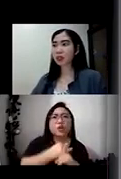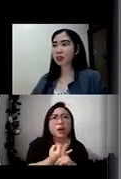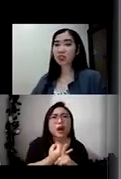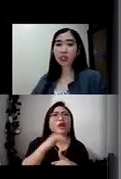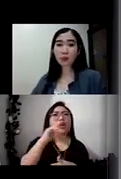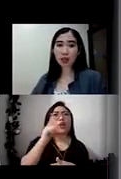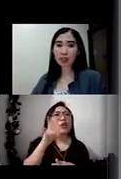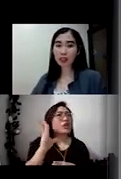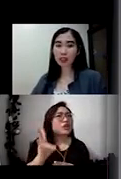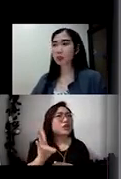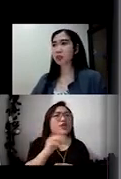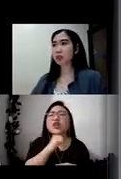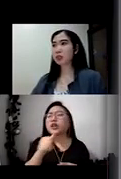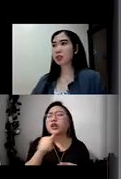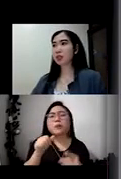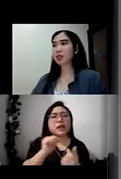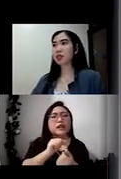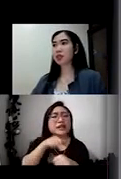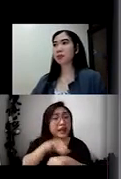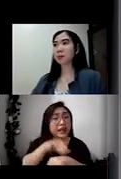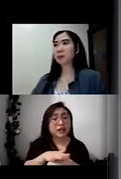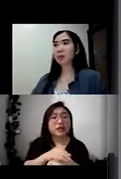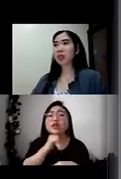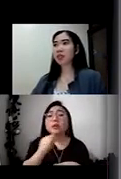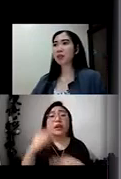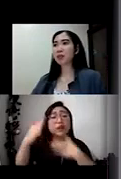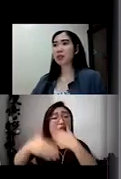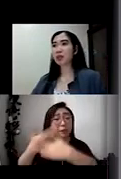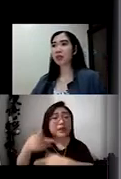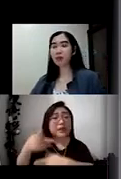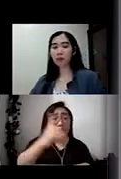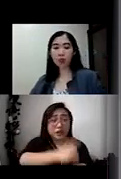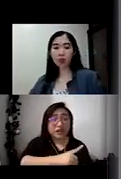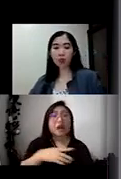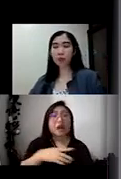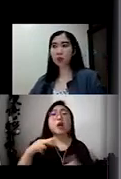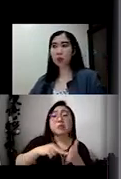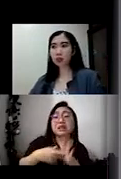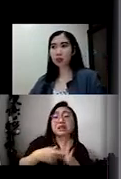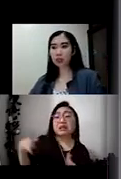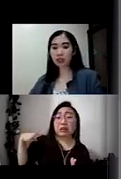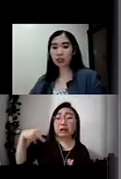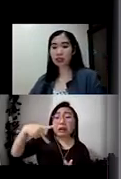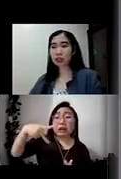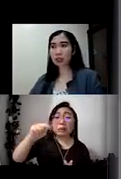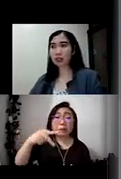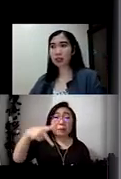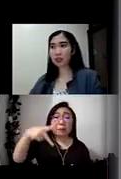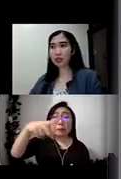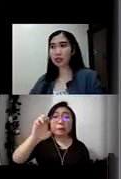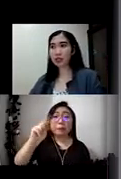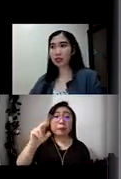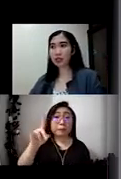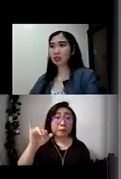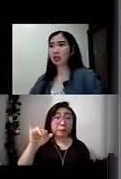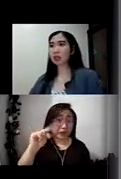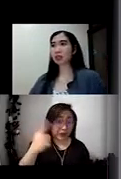So, hindi pa siya na-process within the day and pending pa siya. If we put here the date,